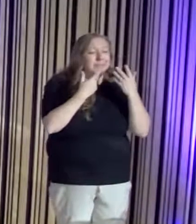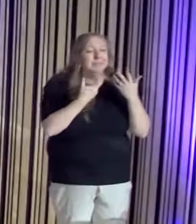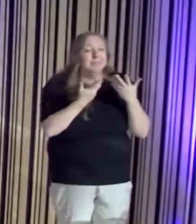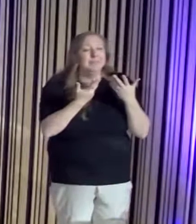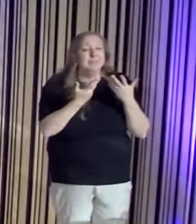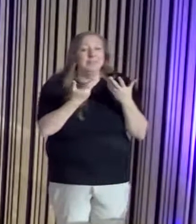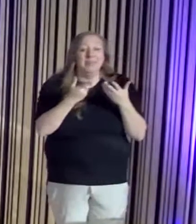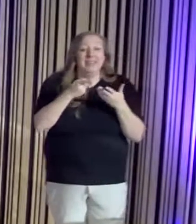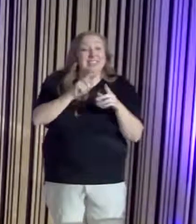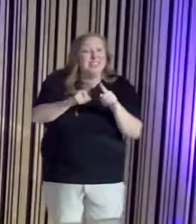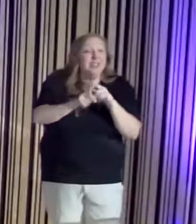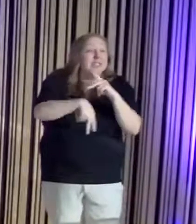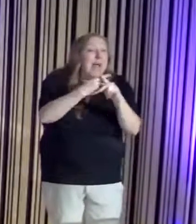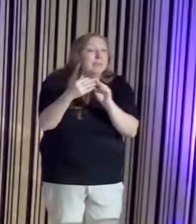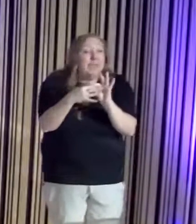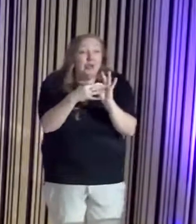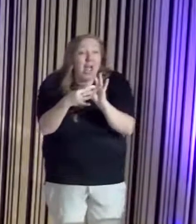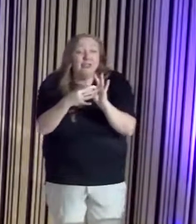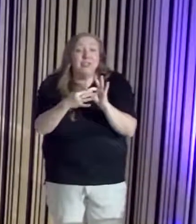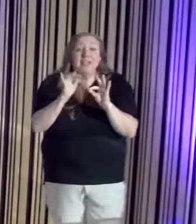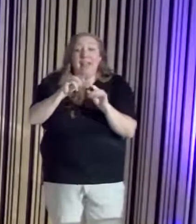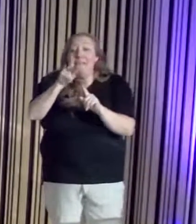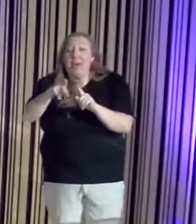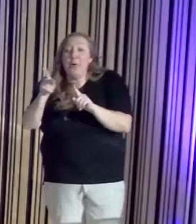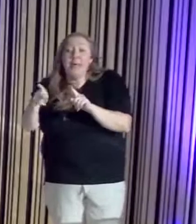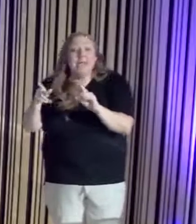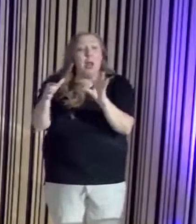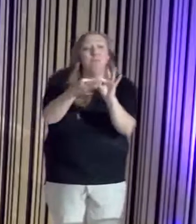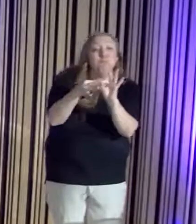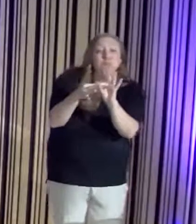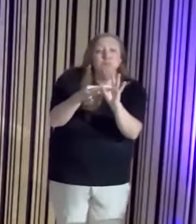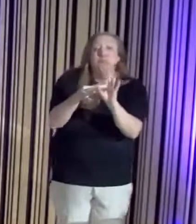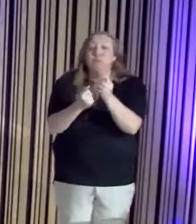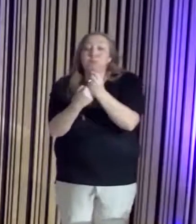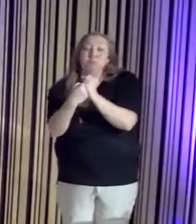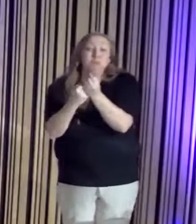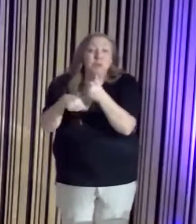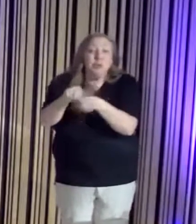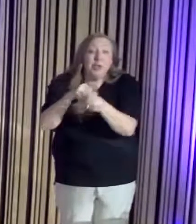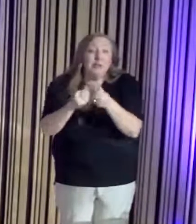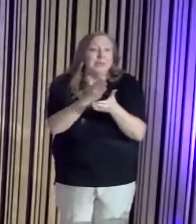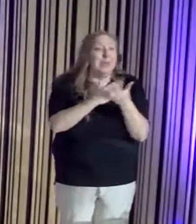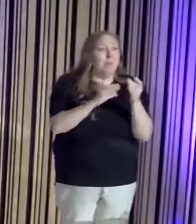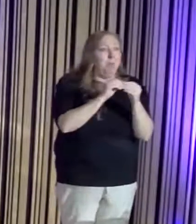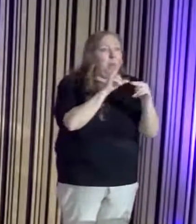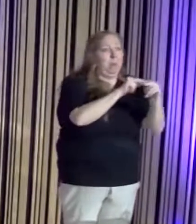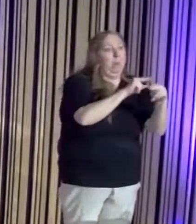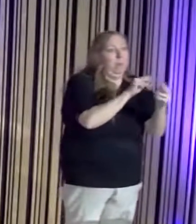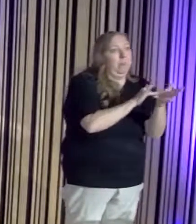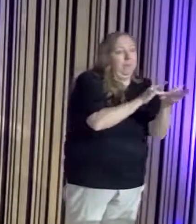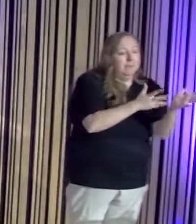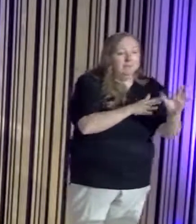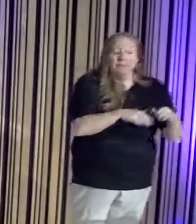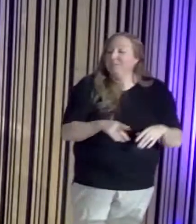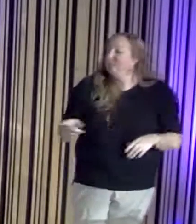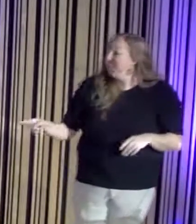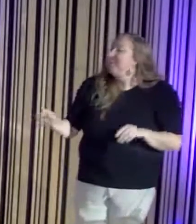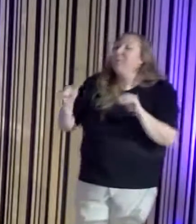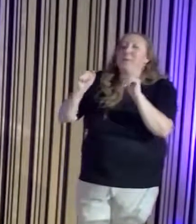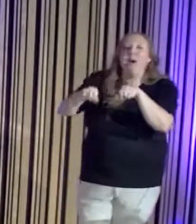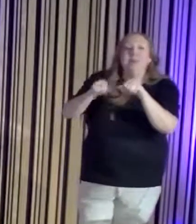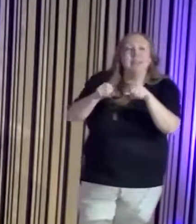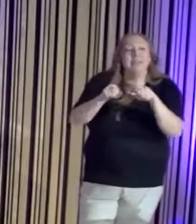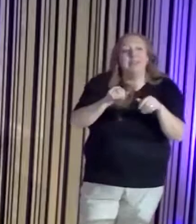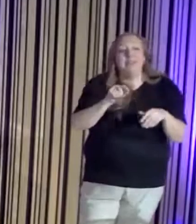sorts of interactions that may be more malignant, more benign, more beneficial, that we need to discover. So are there possibilities that there are like